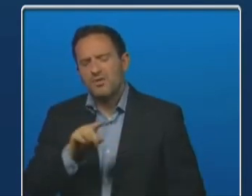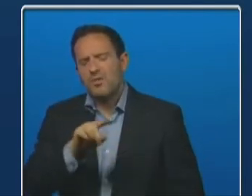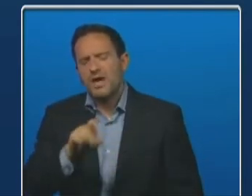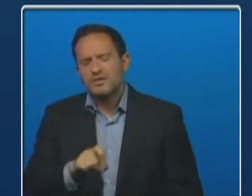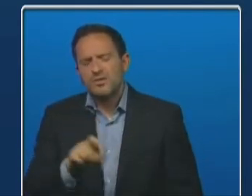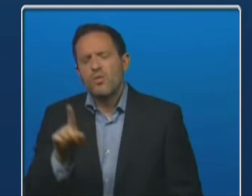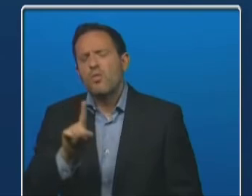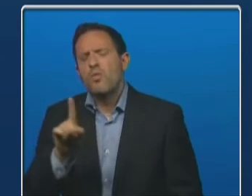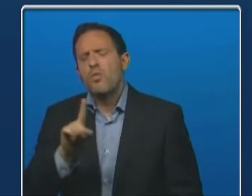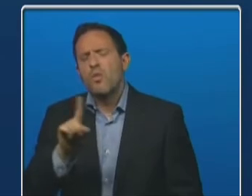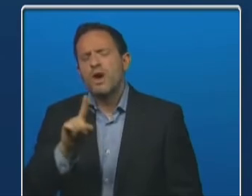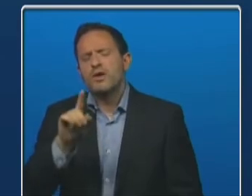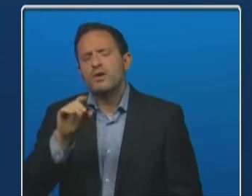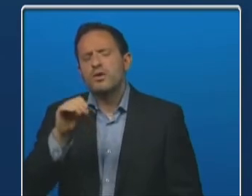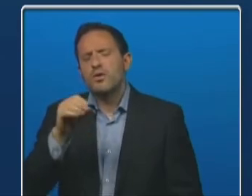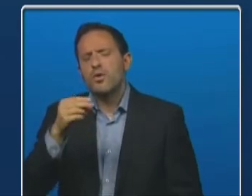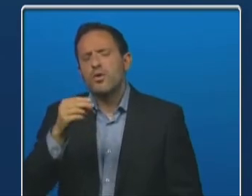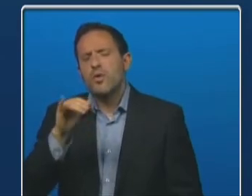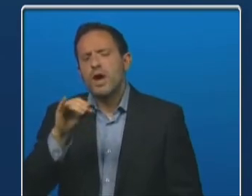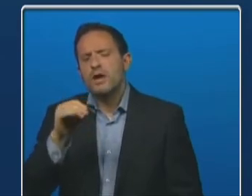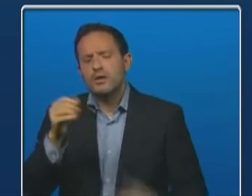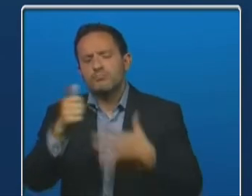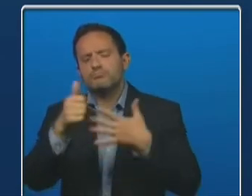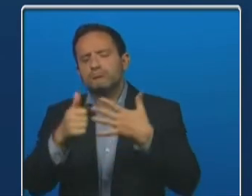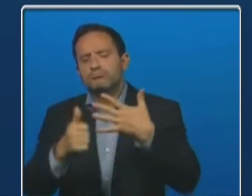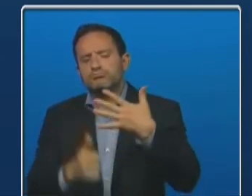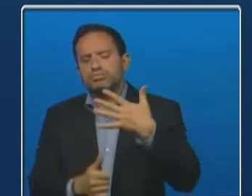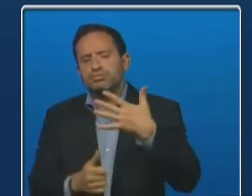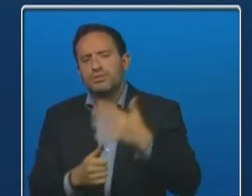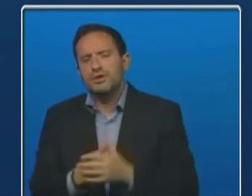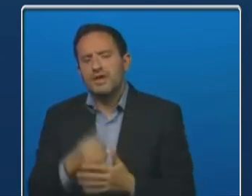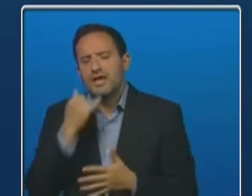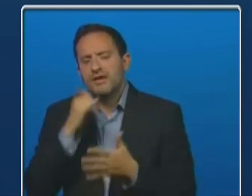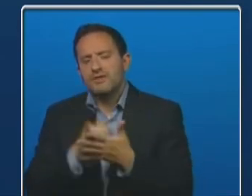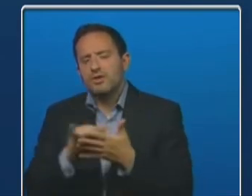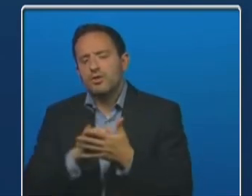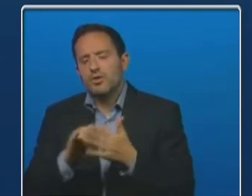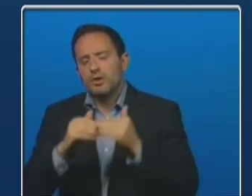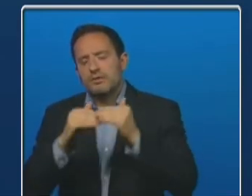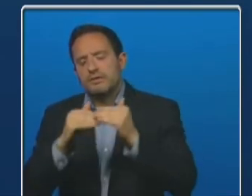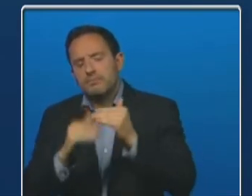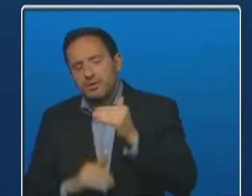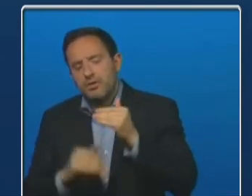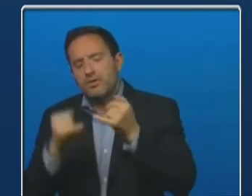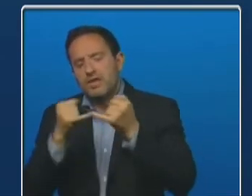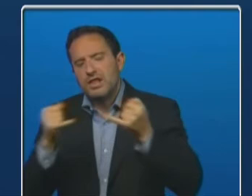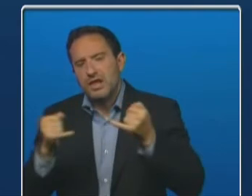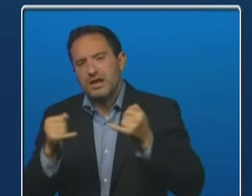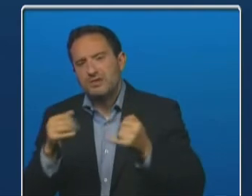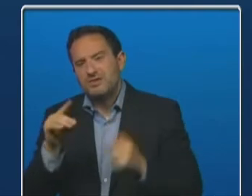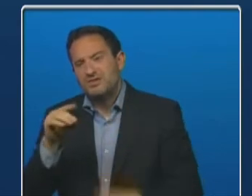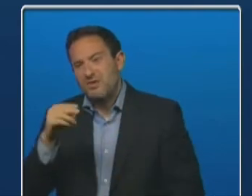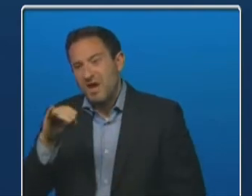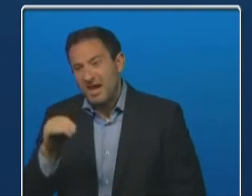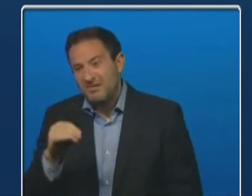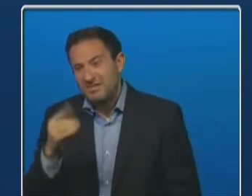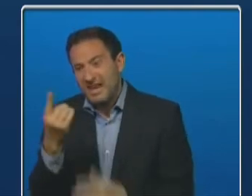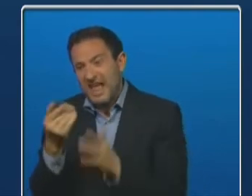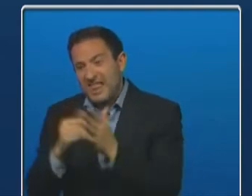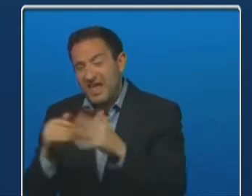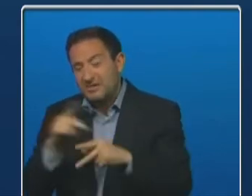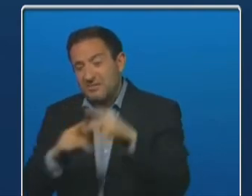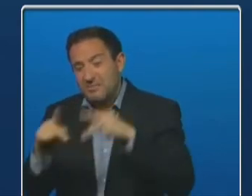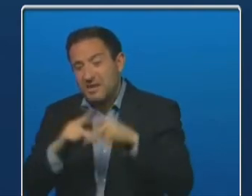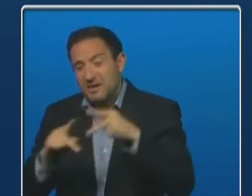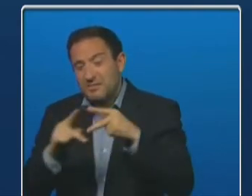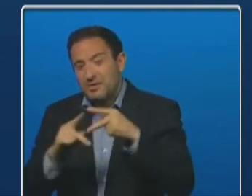did Ohio sit on that chart? If New York was just below the line, was Ohio like 1,000 people off, or were we